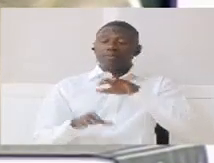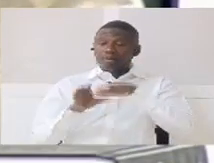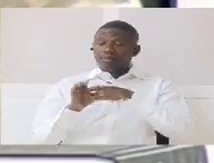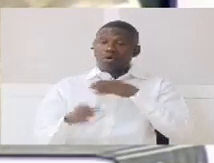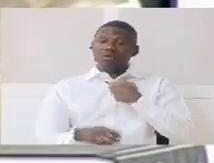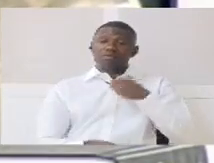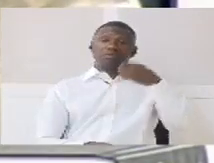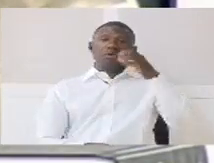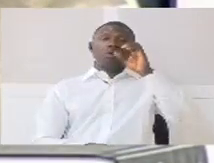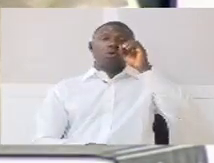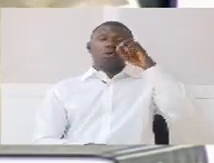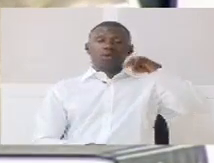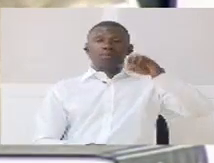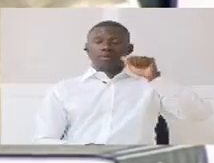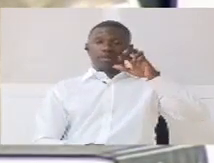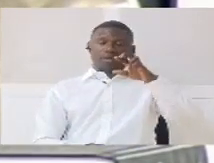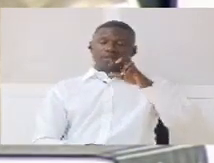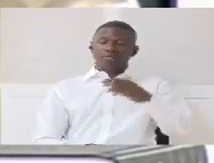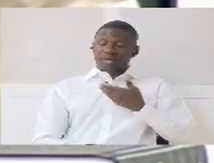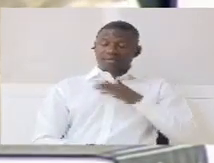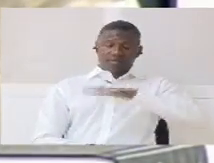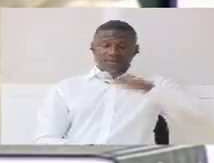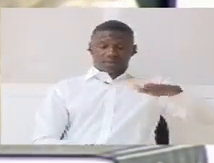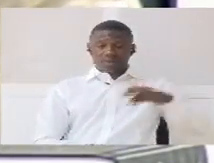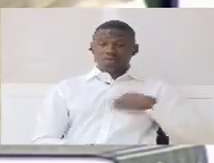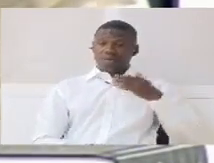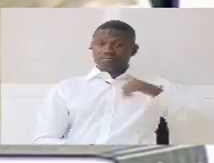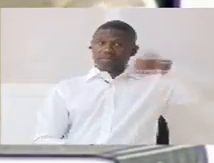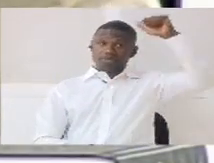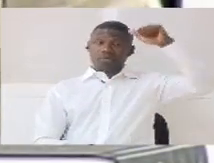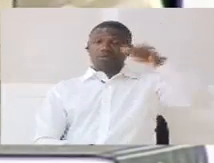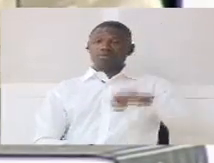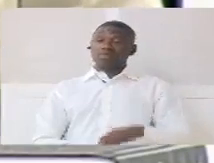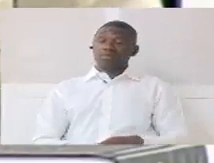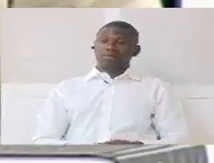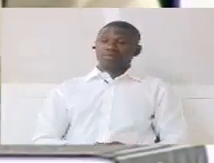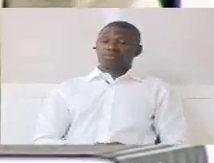Katong. I have children who are matured. I